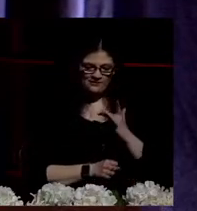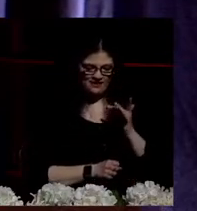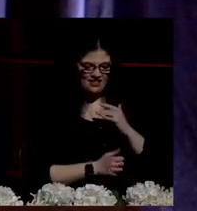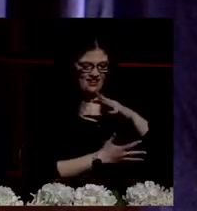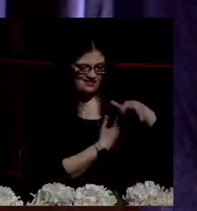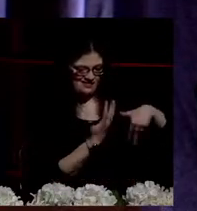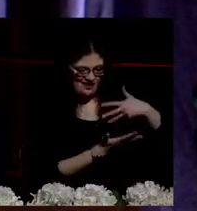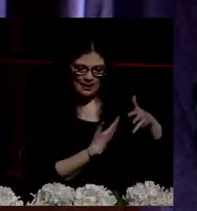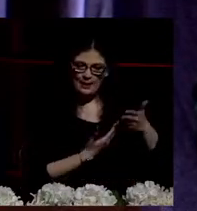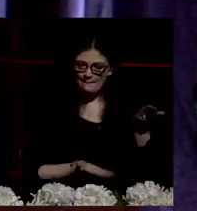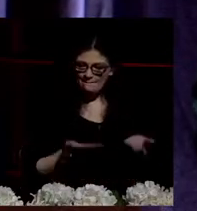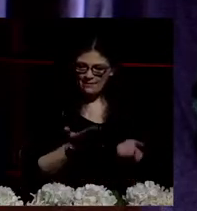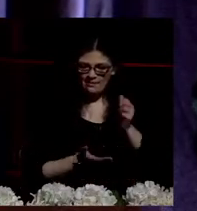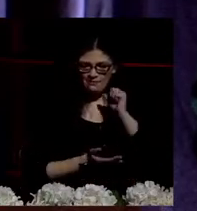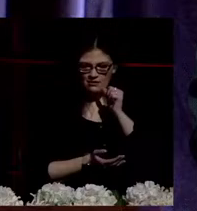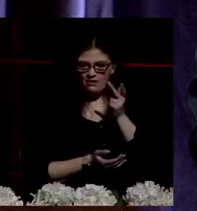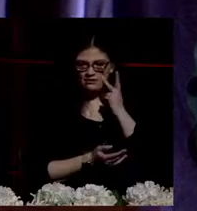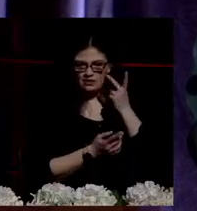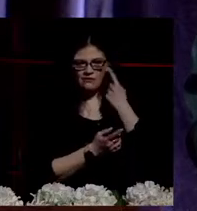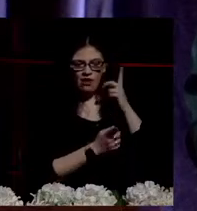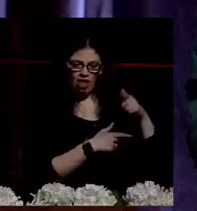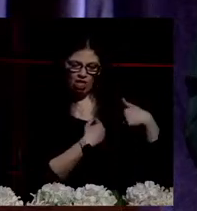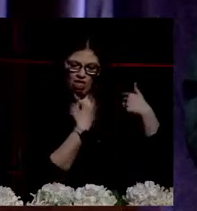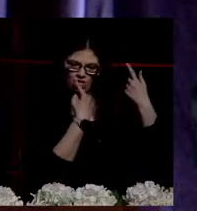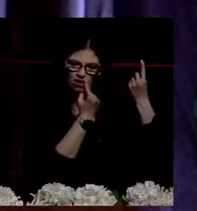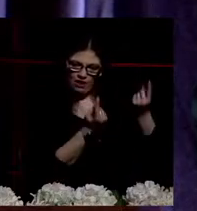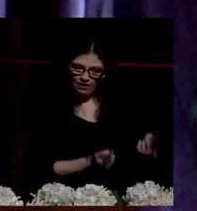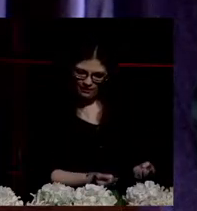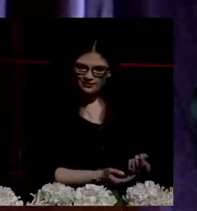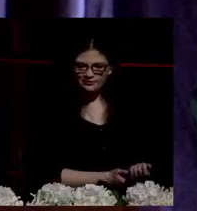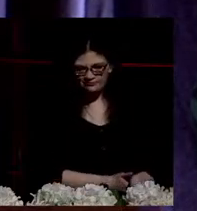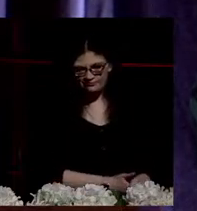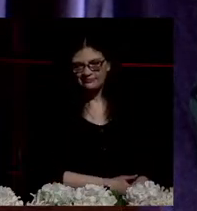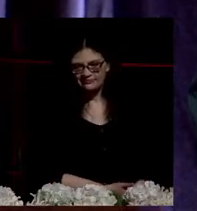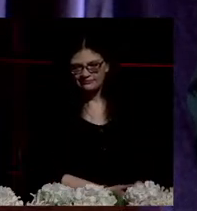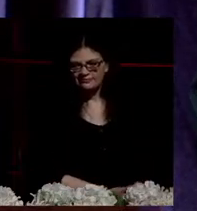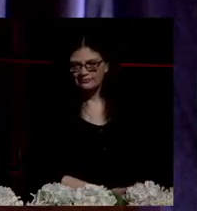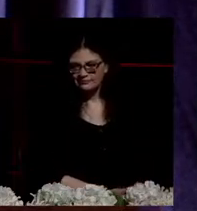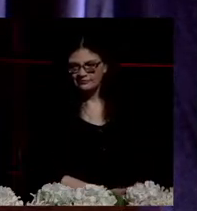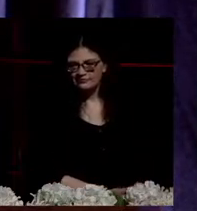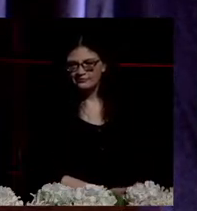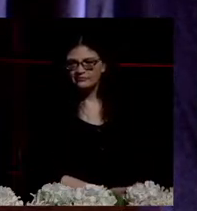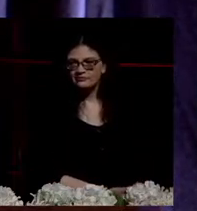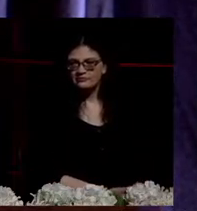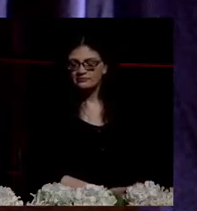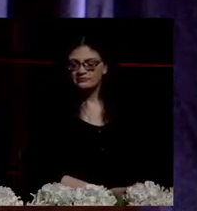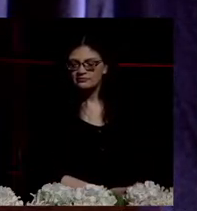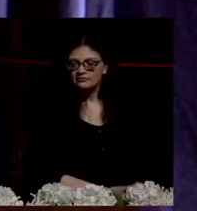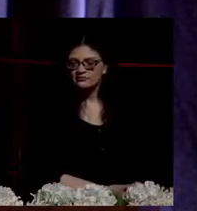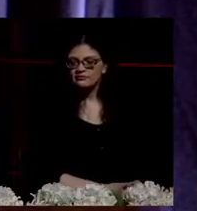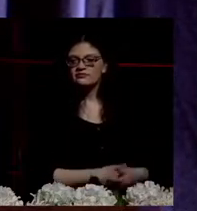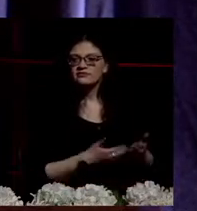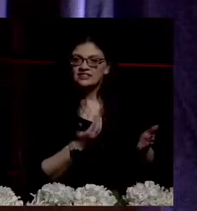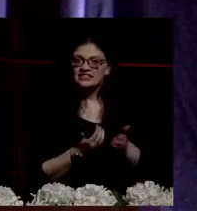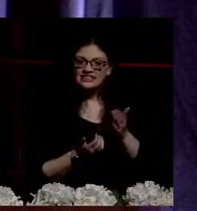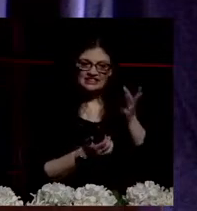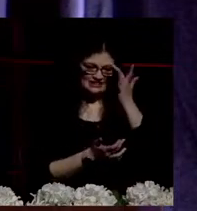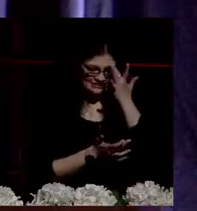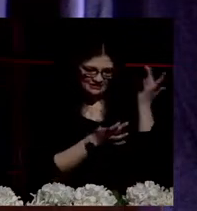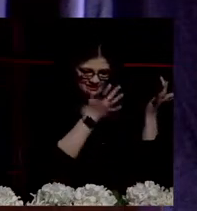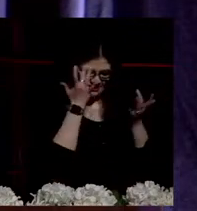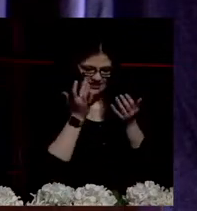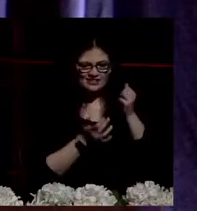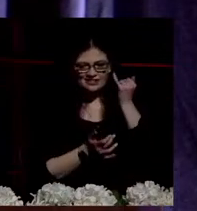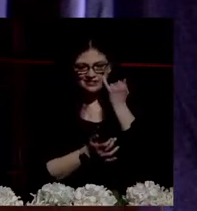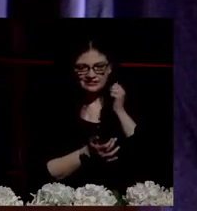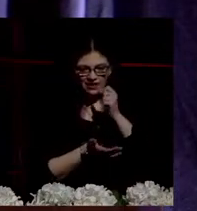haven't seen them since this day. Keep good records. It's easy to forget anything you haven't written